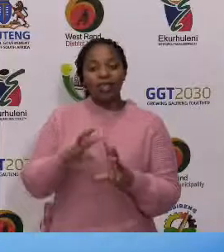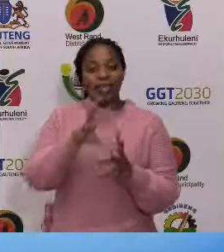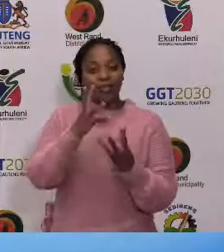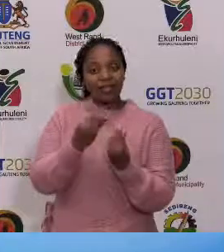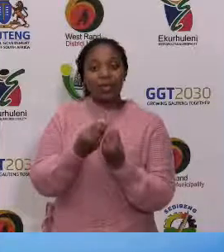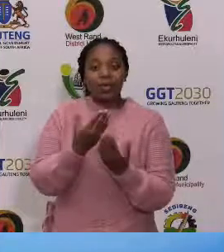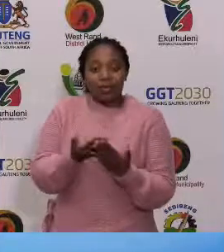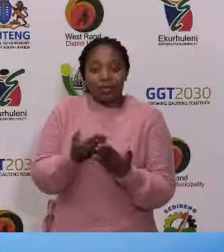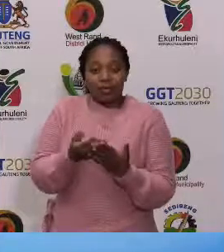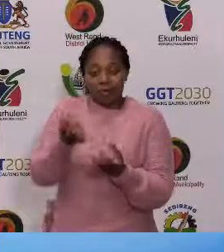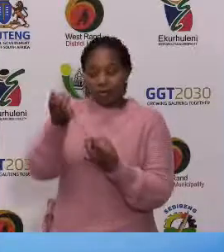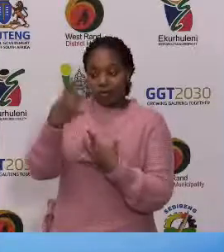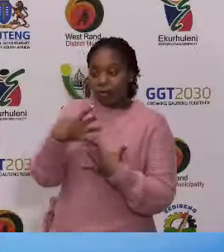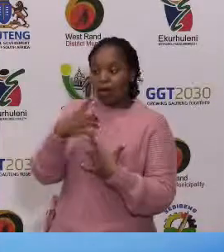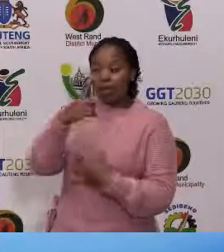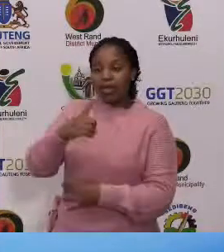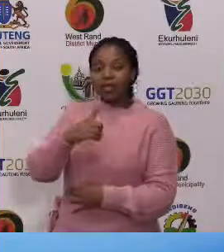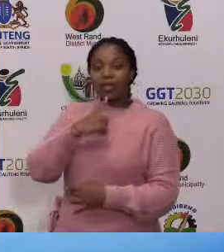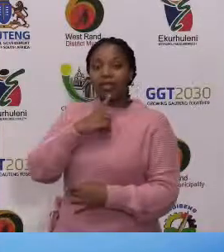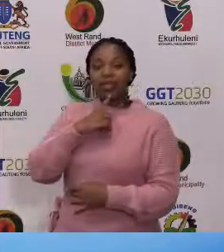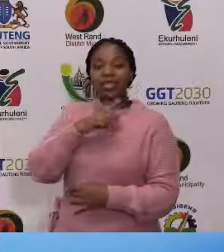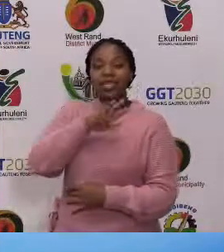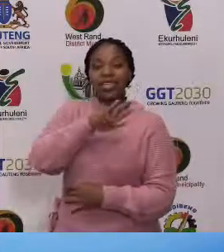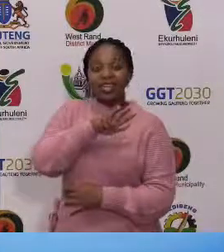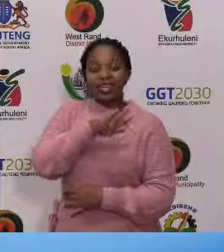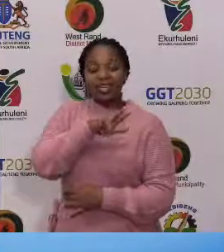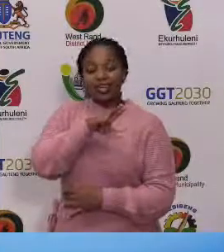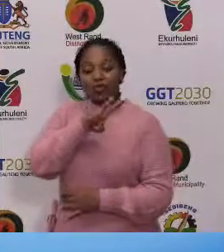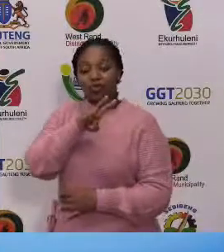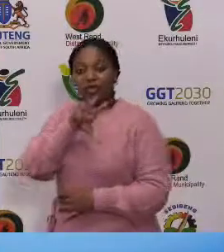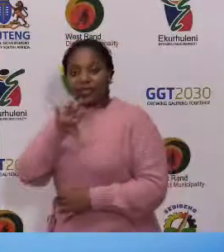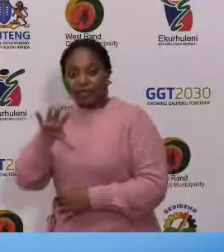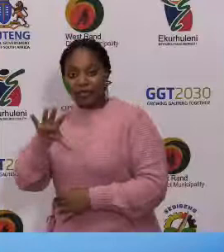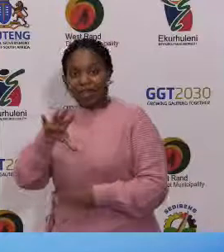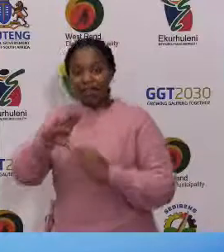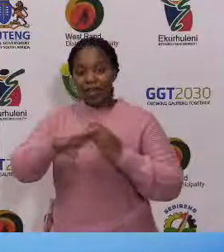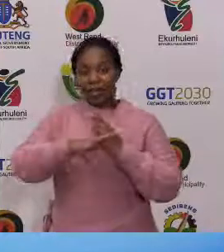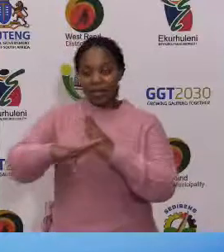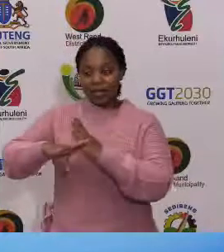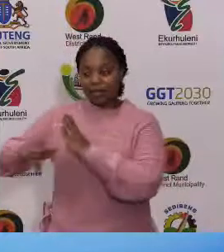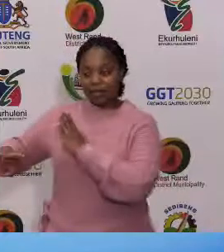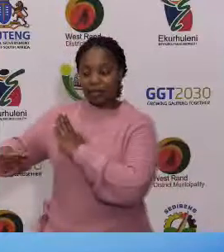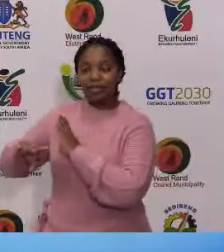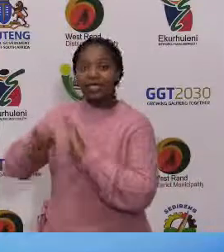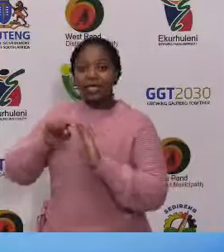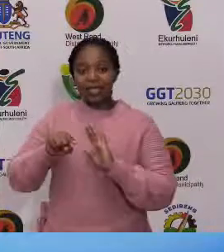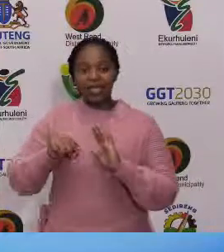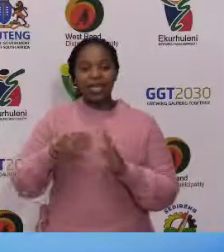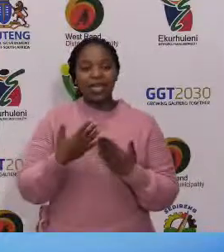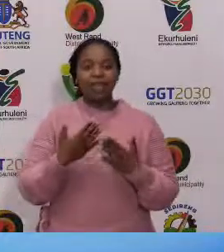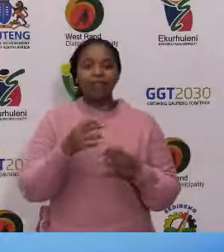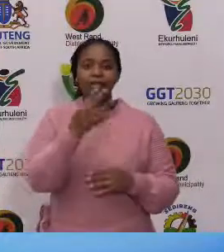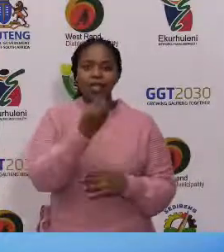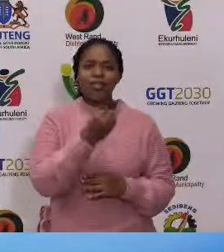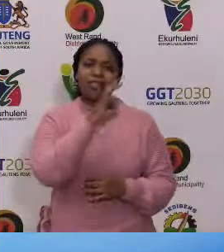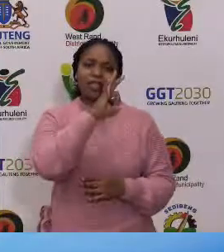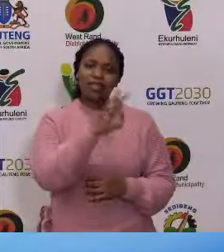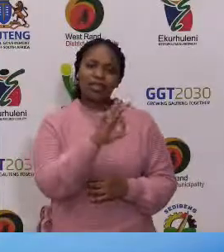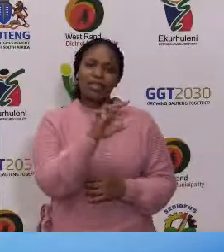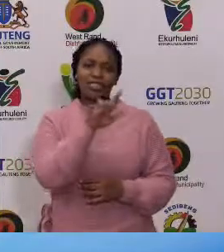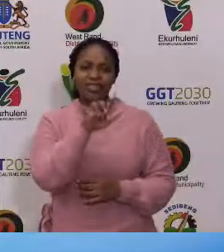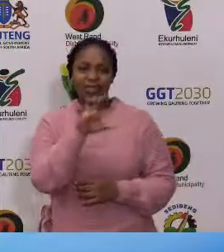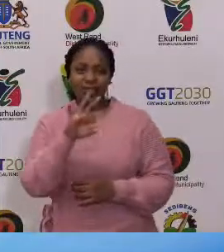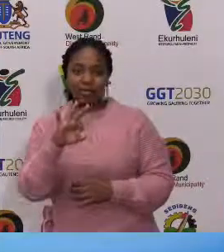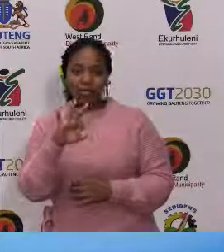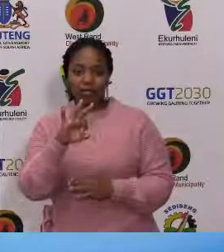to give us 1,925 beds, which was as follows: 373 critical care